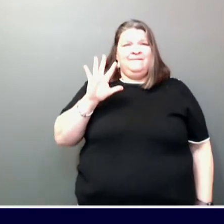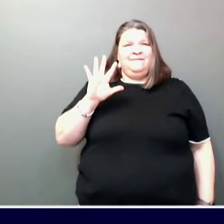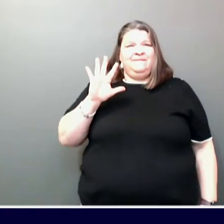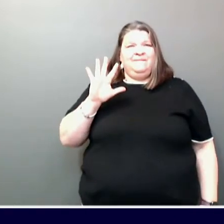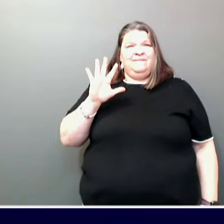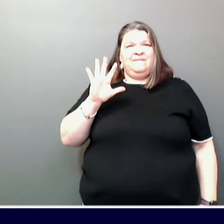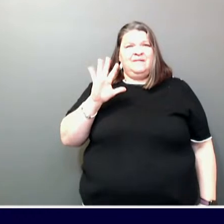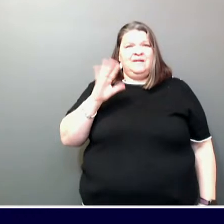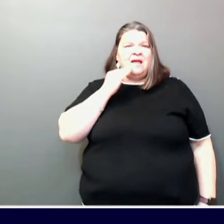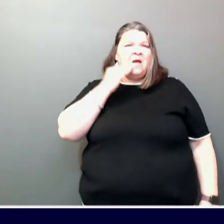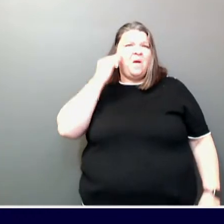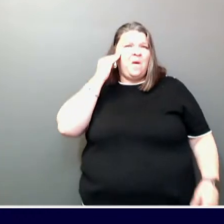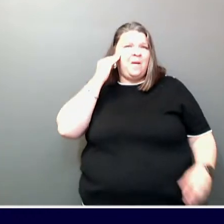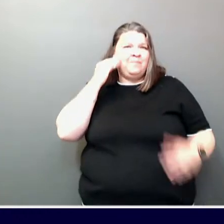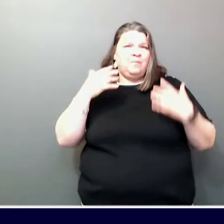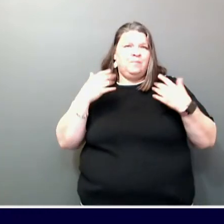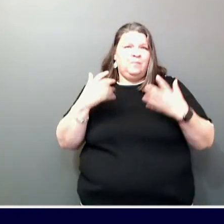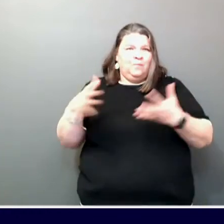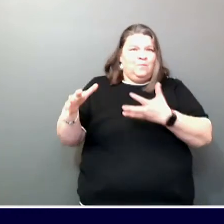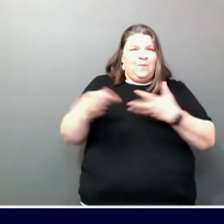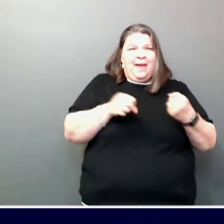website